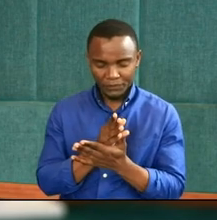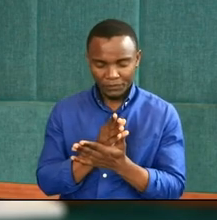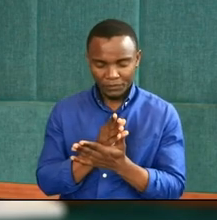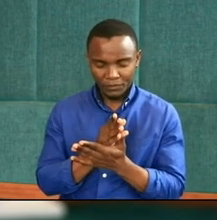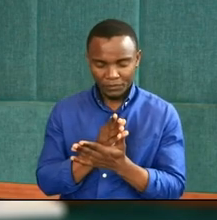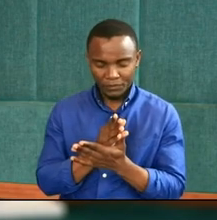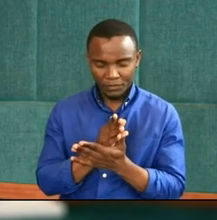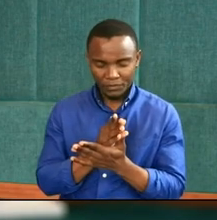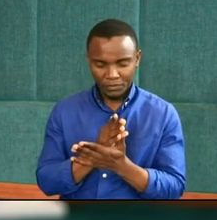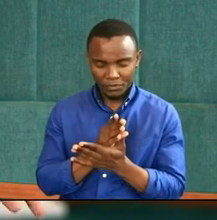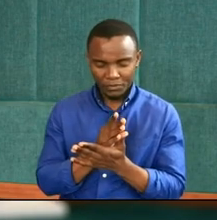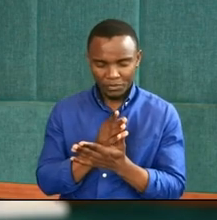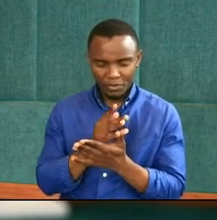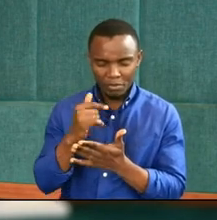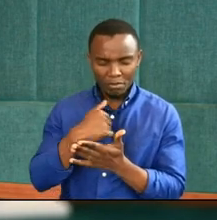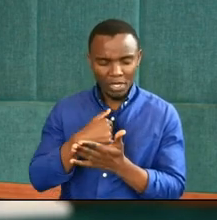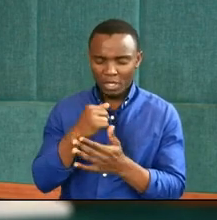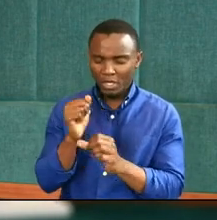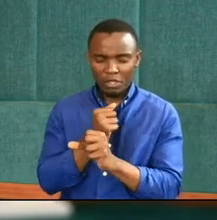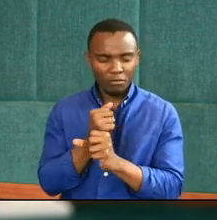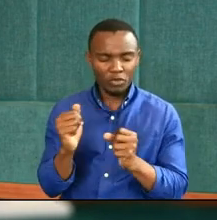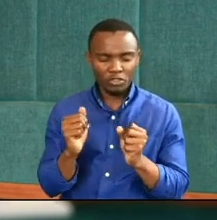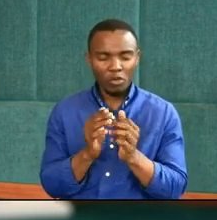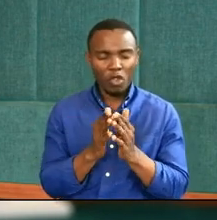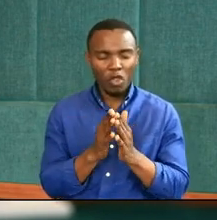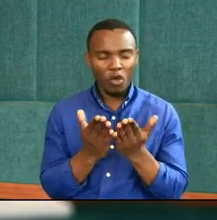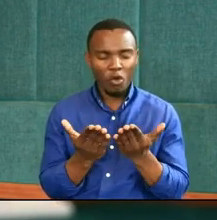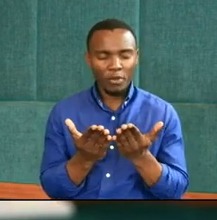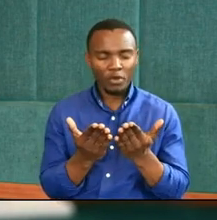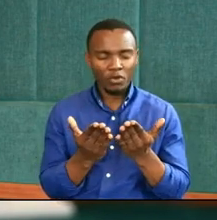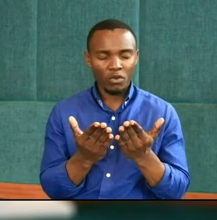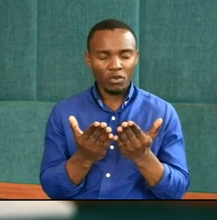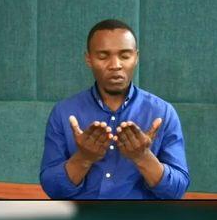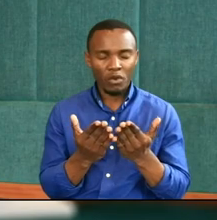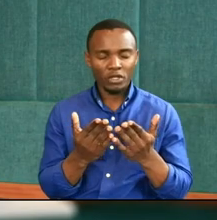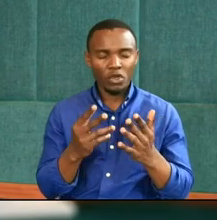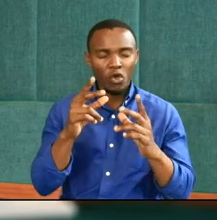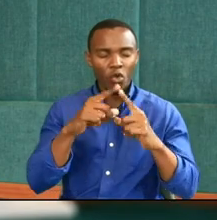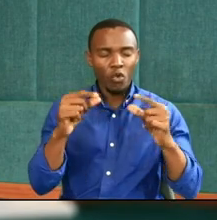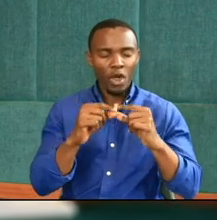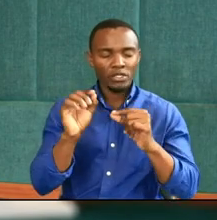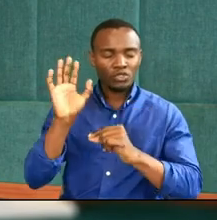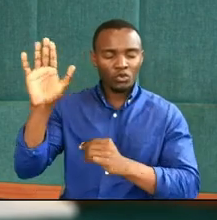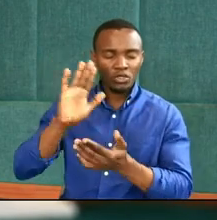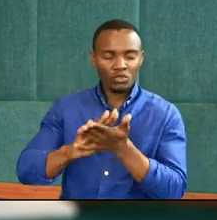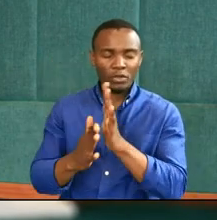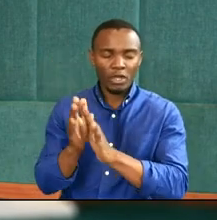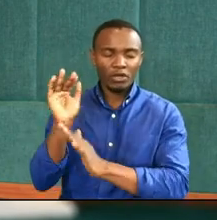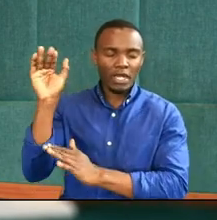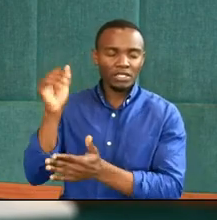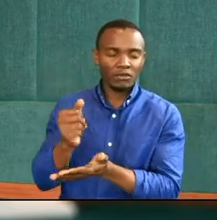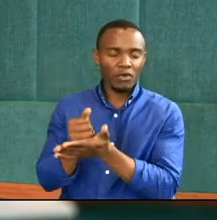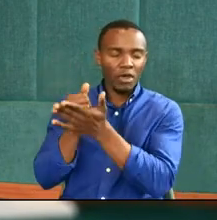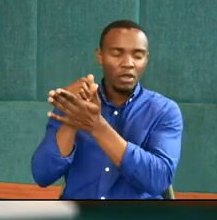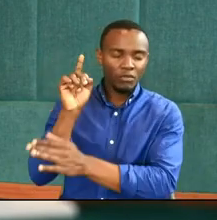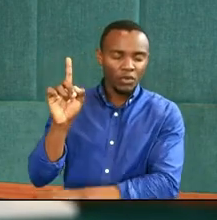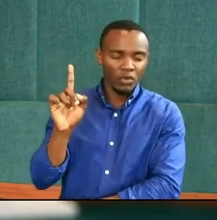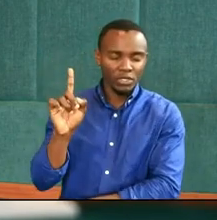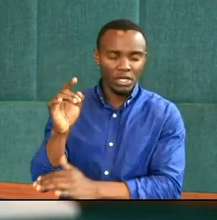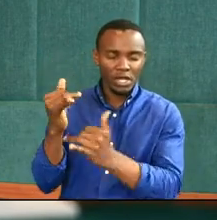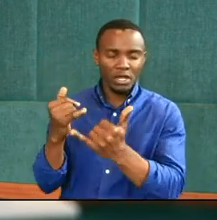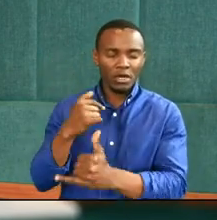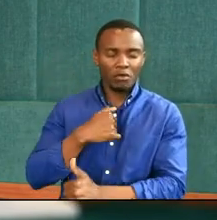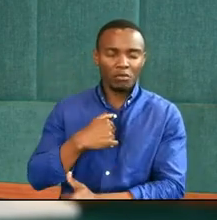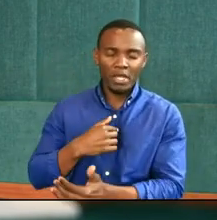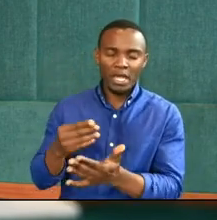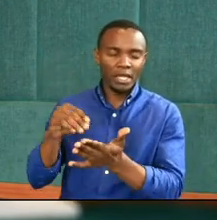that I dare not open your words without asking for help. So again,